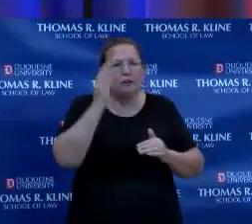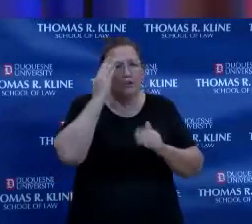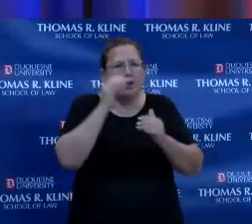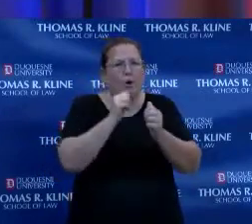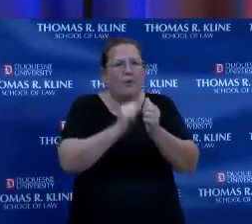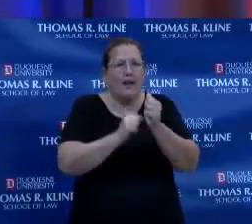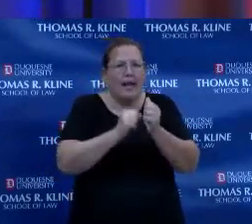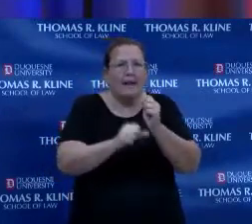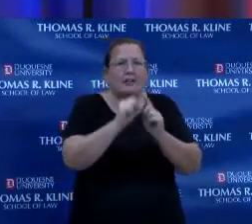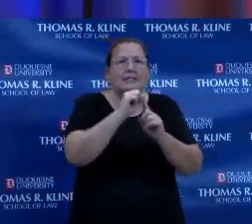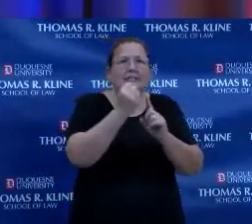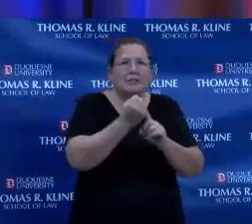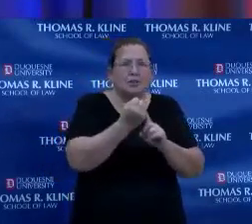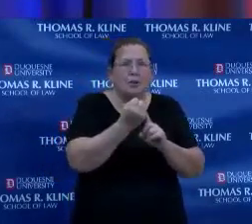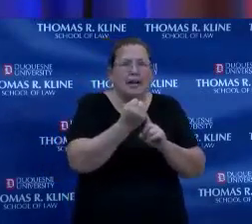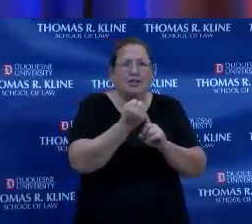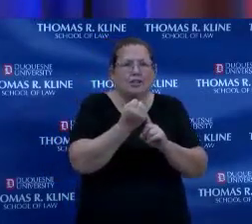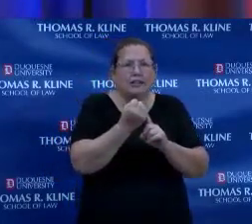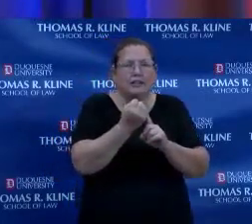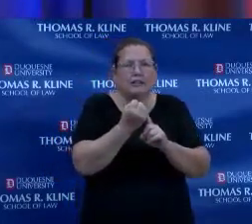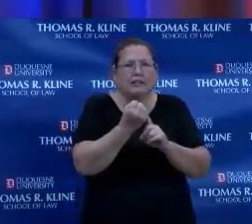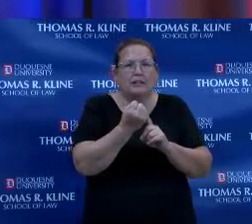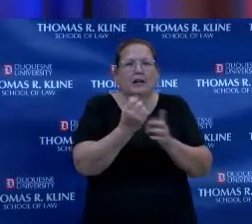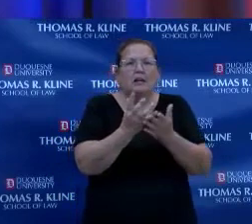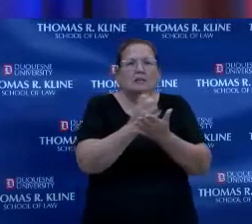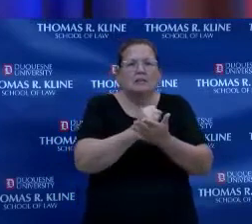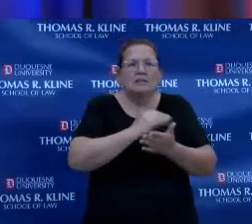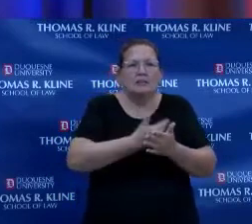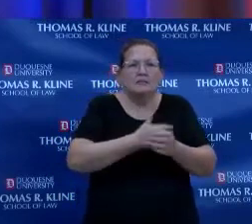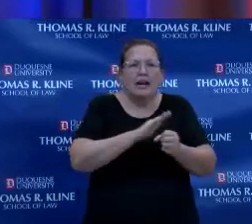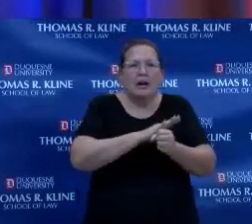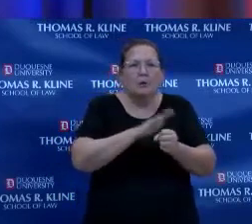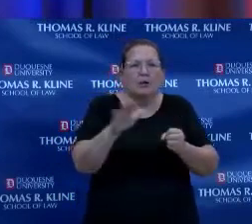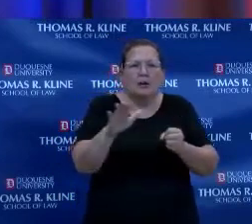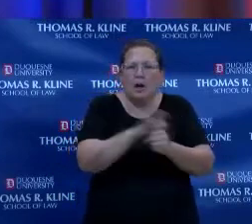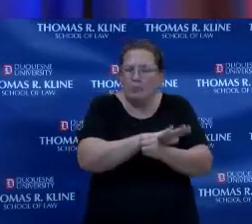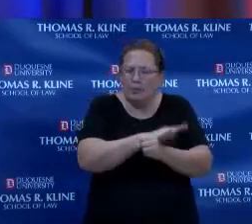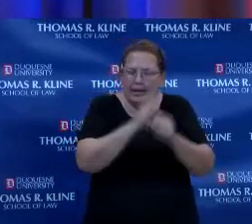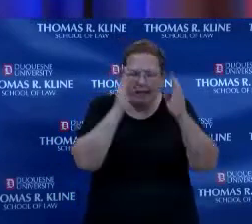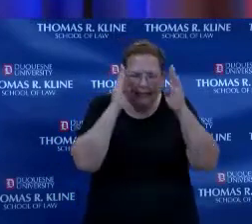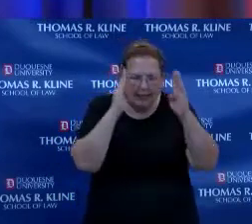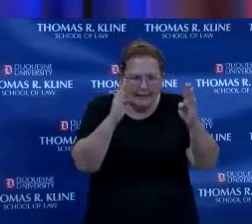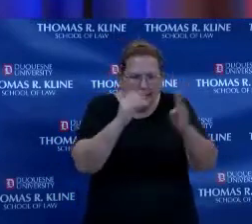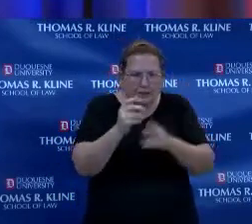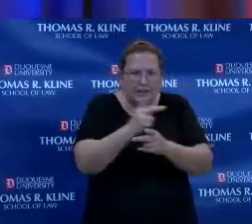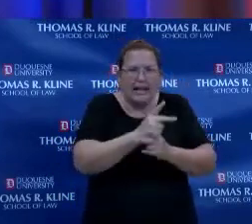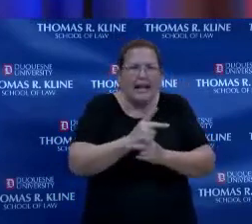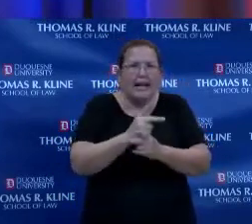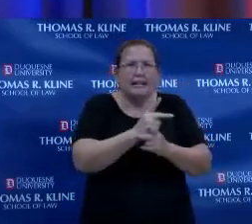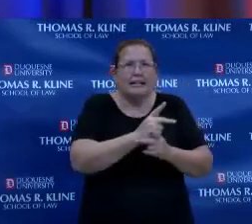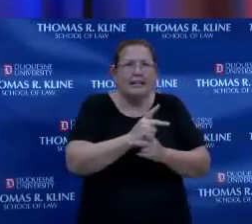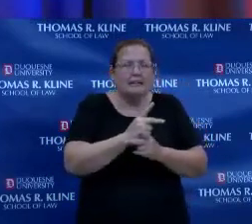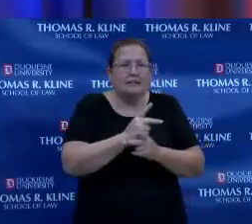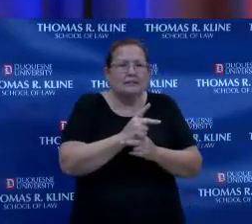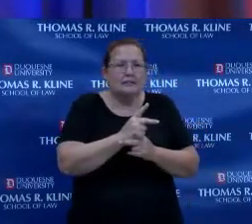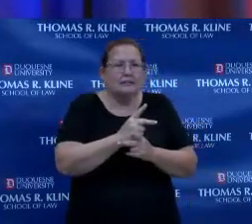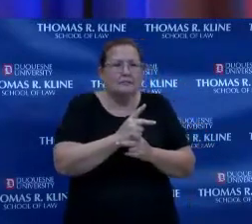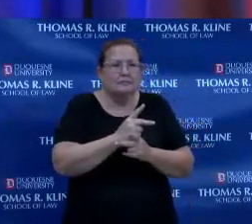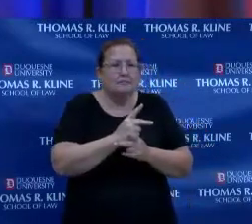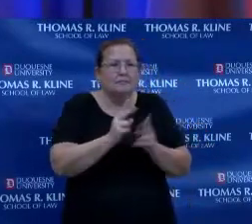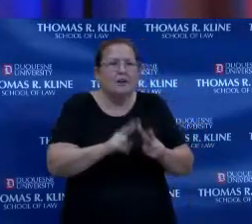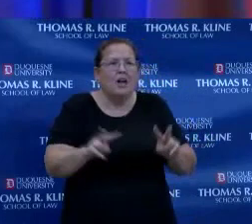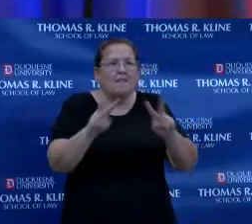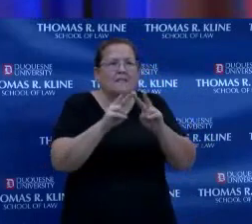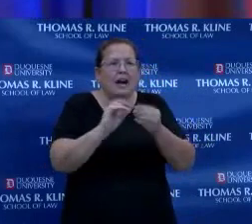and every matter deserve our complete attention and care, and we don't take shortcuts ever. Value